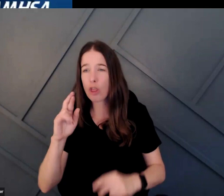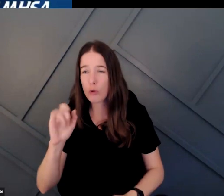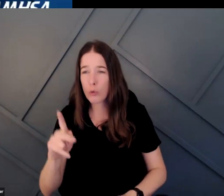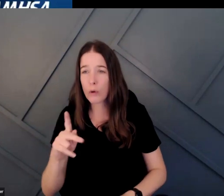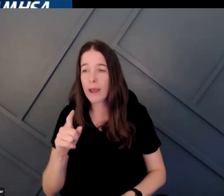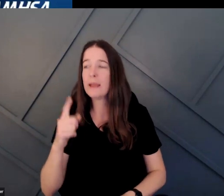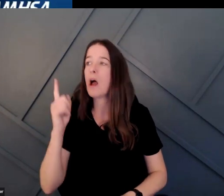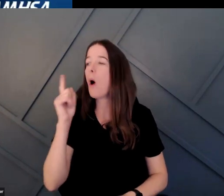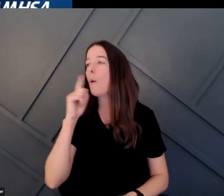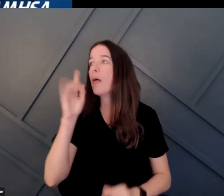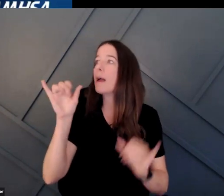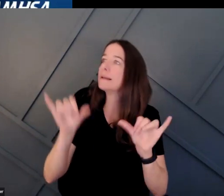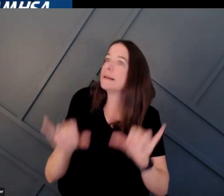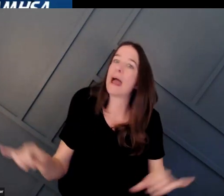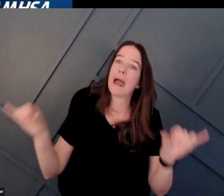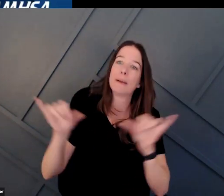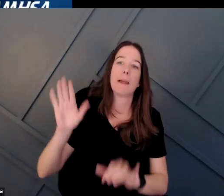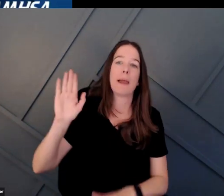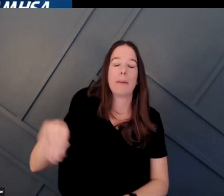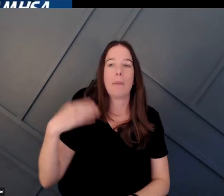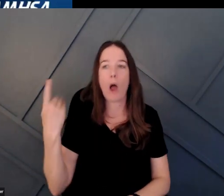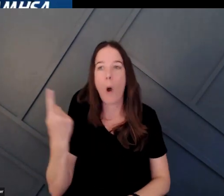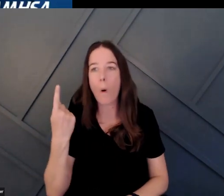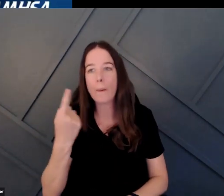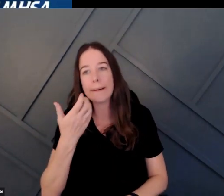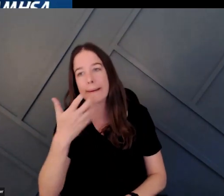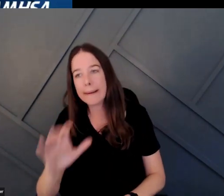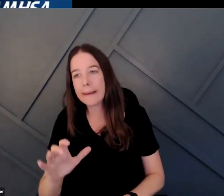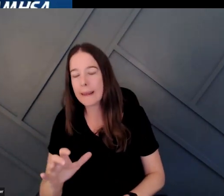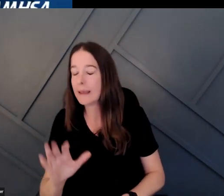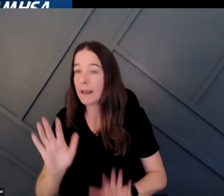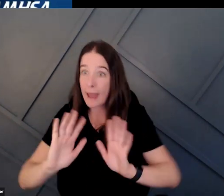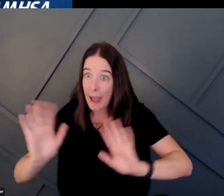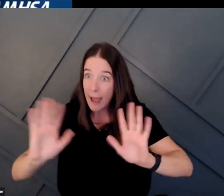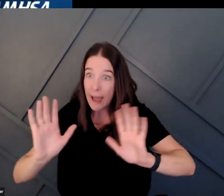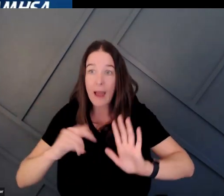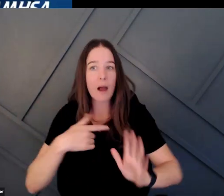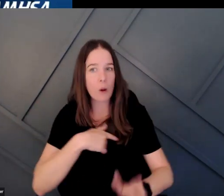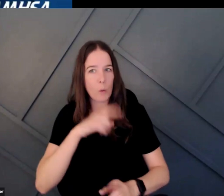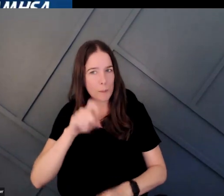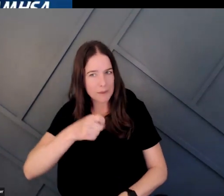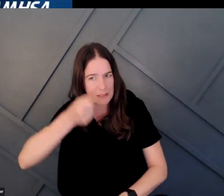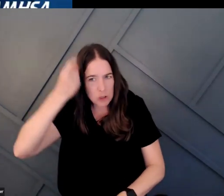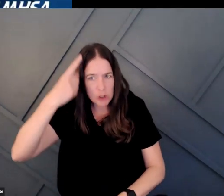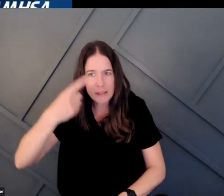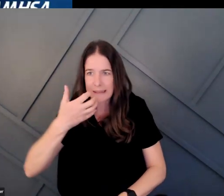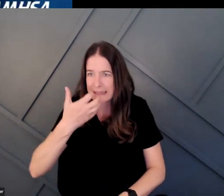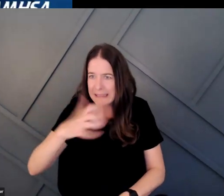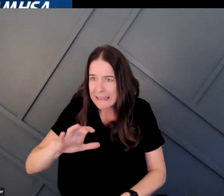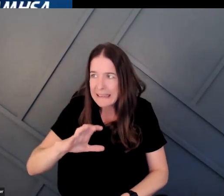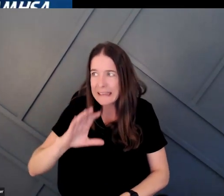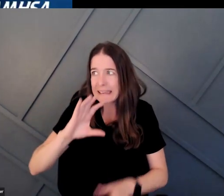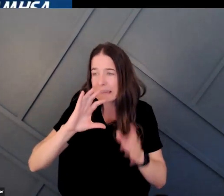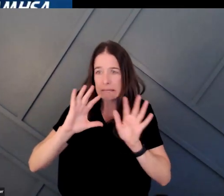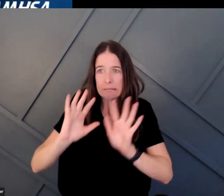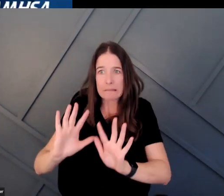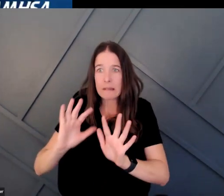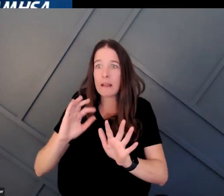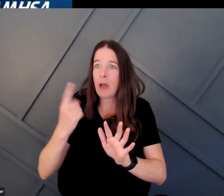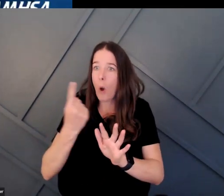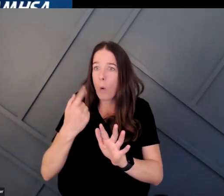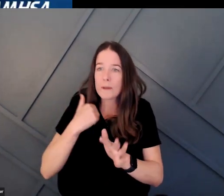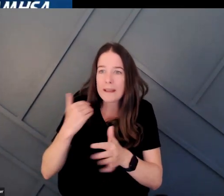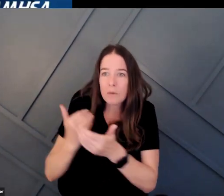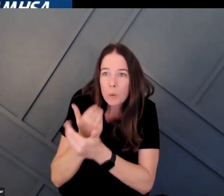the routines versus seeing the novel and the new aspects of this work and what we need to do to really kind